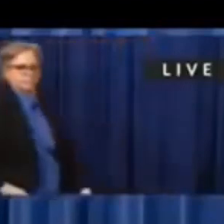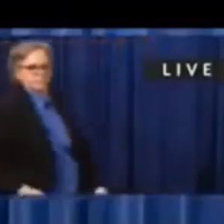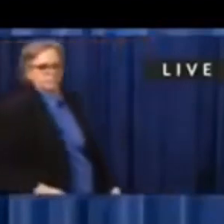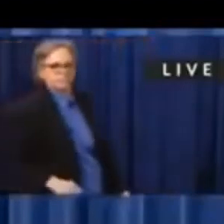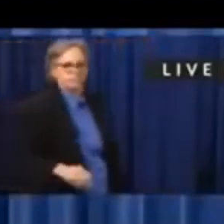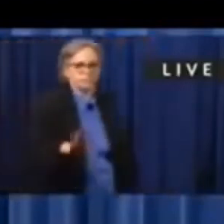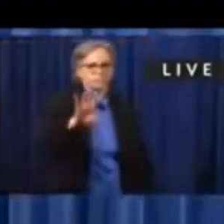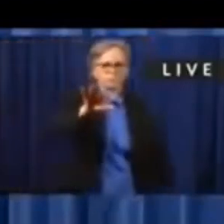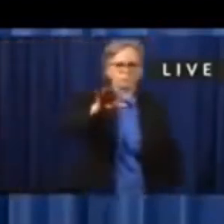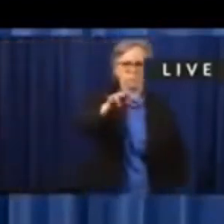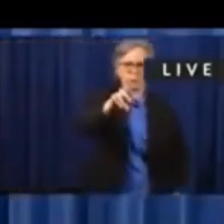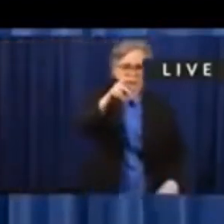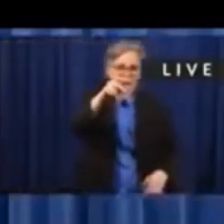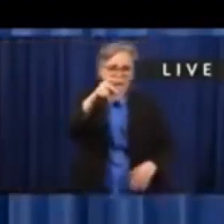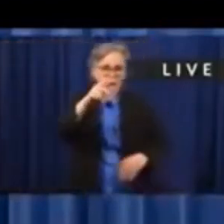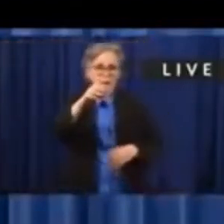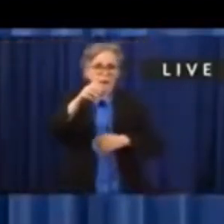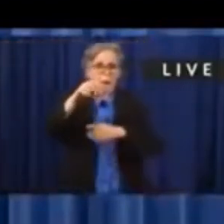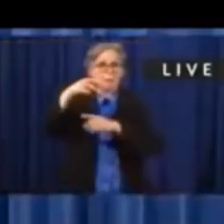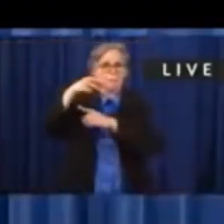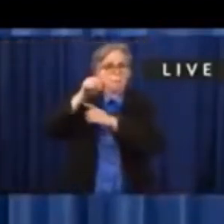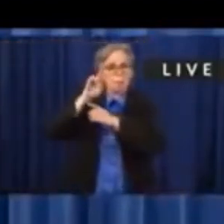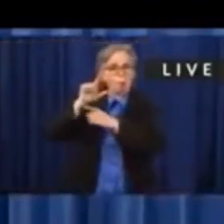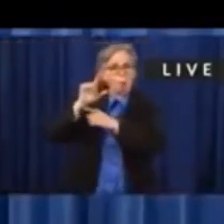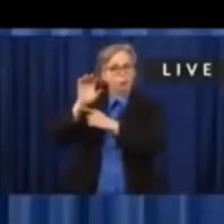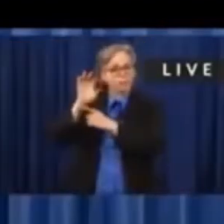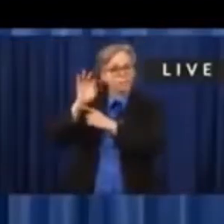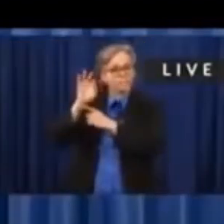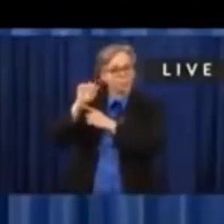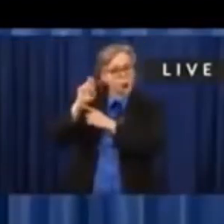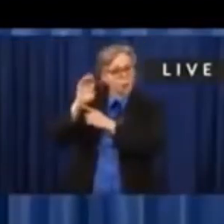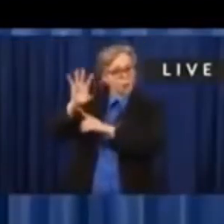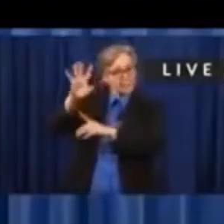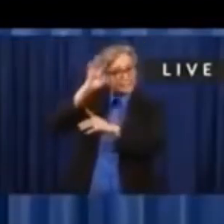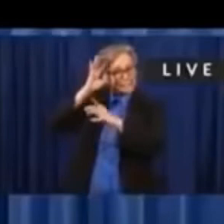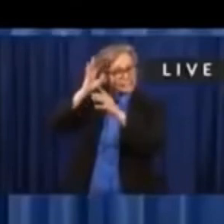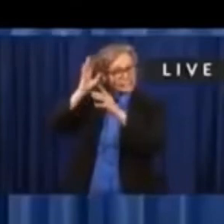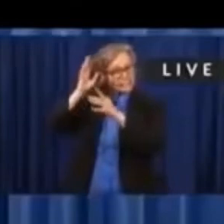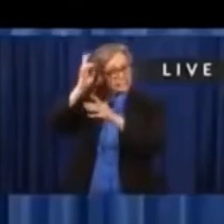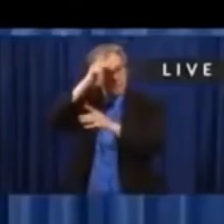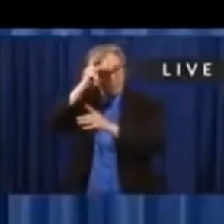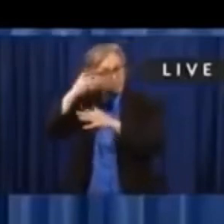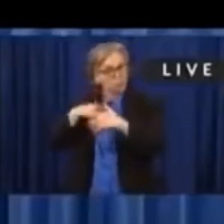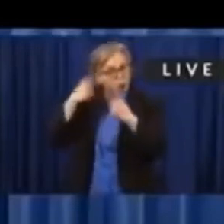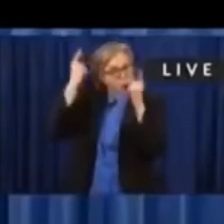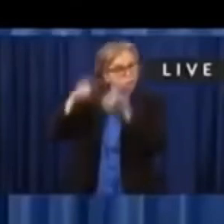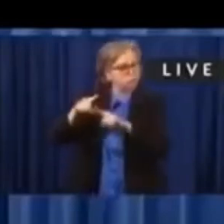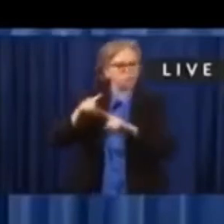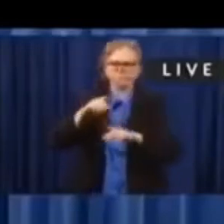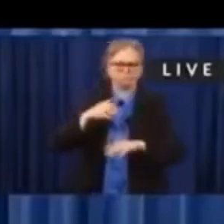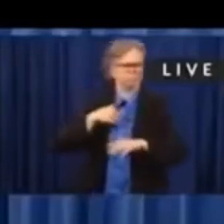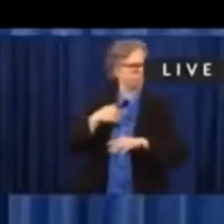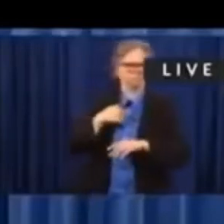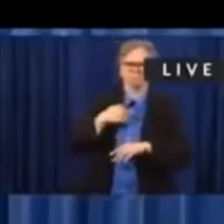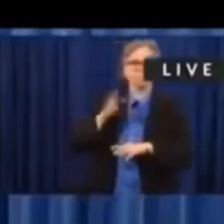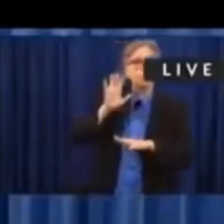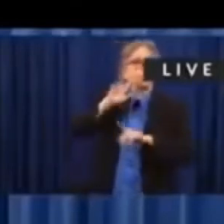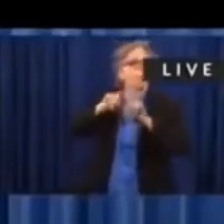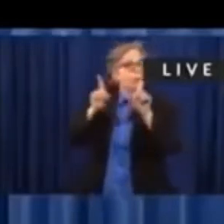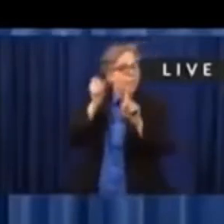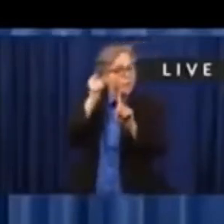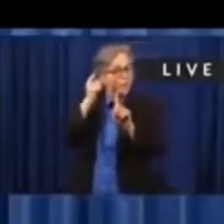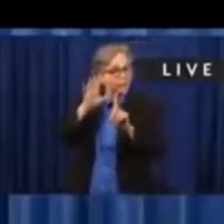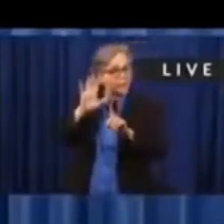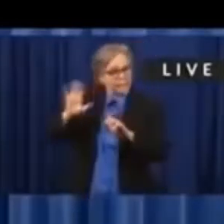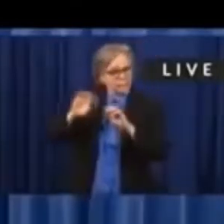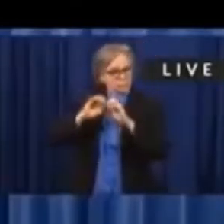he and the organization have had an ability to deliver health services my wife Fran and I are very familiar with this in